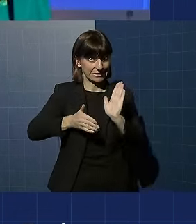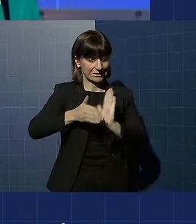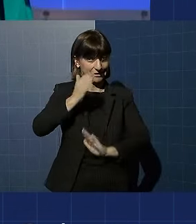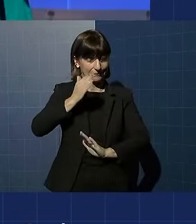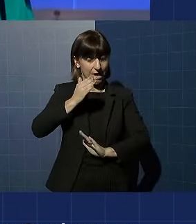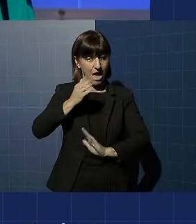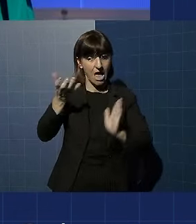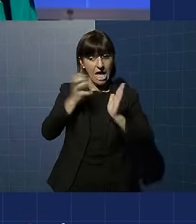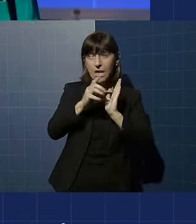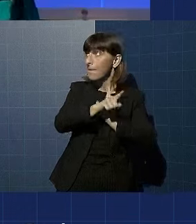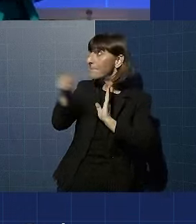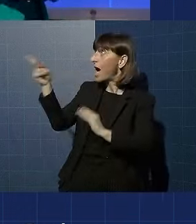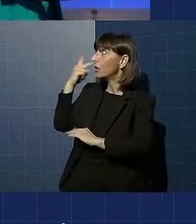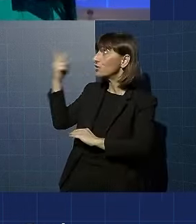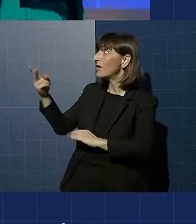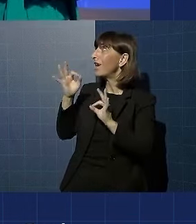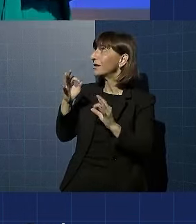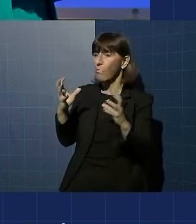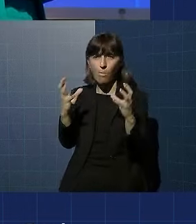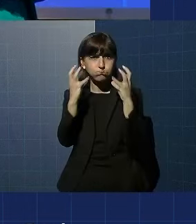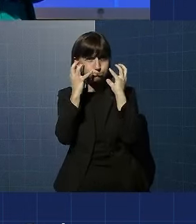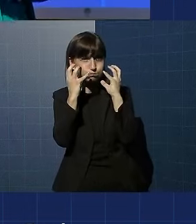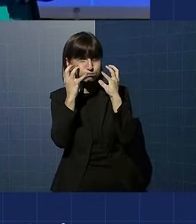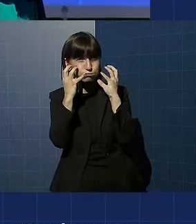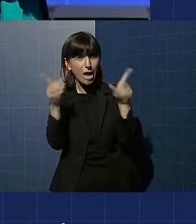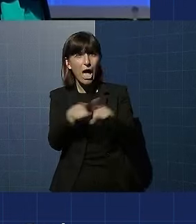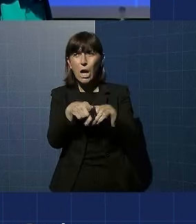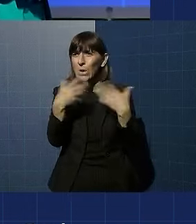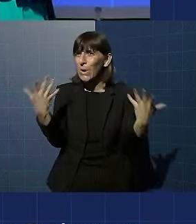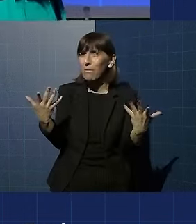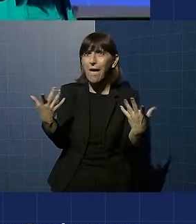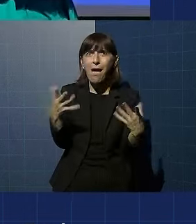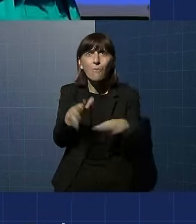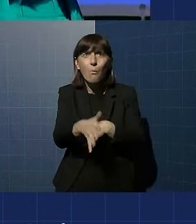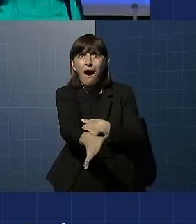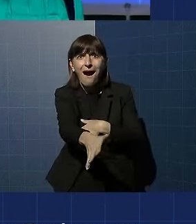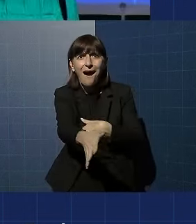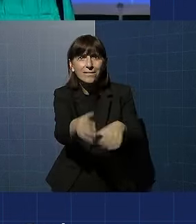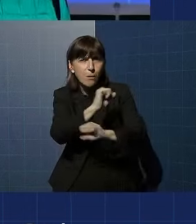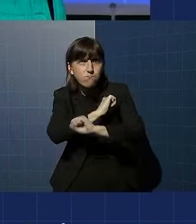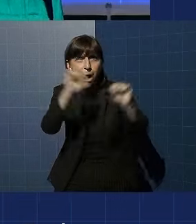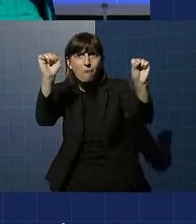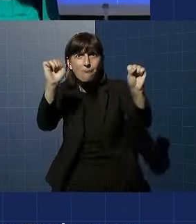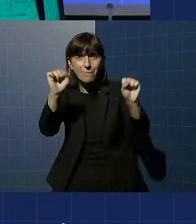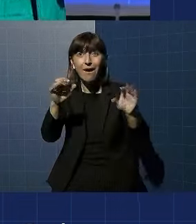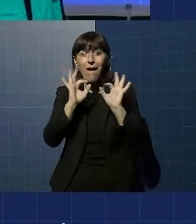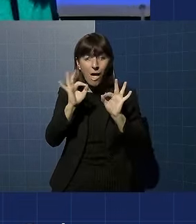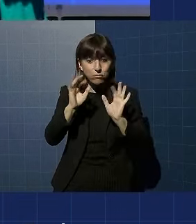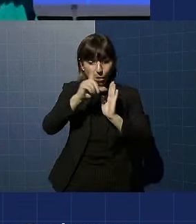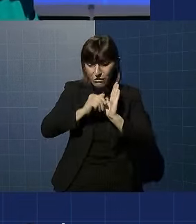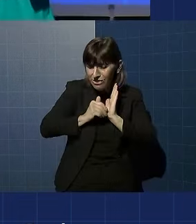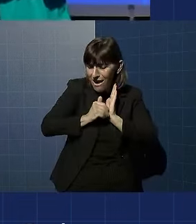like it's going to explode. This is what happens when you stay a long time in space. So it's very unpleasant, it's